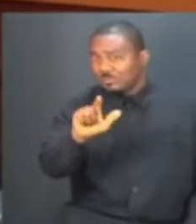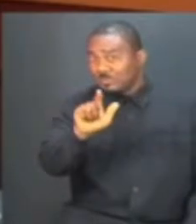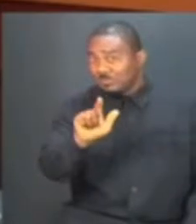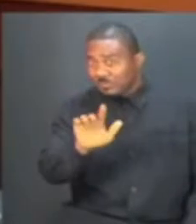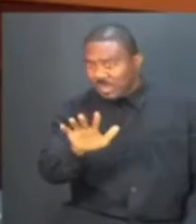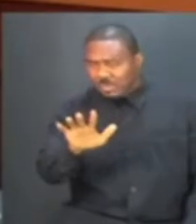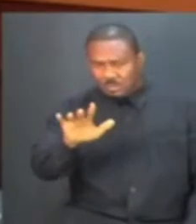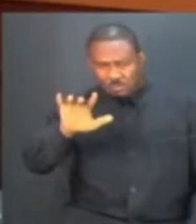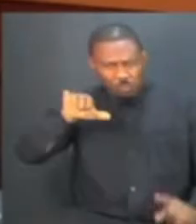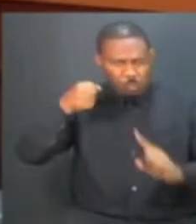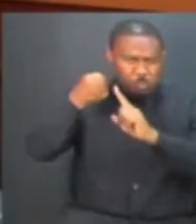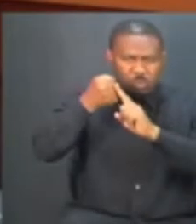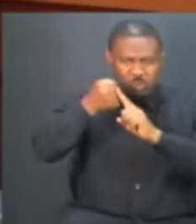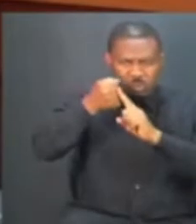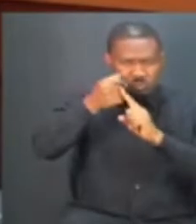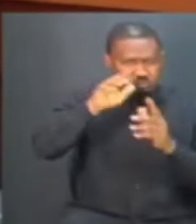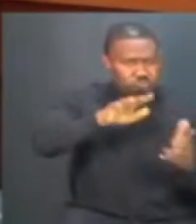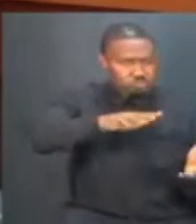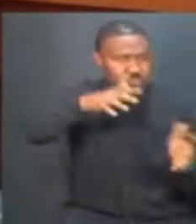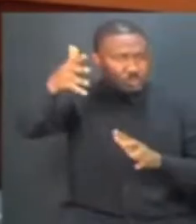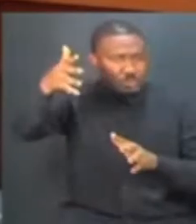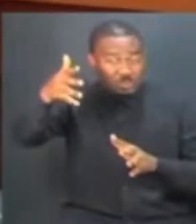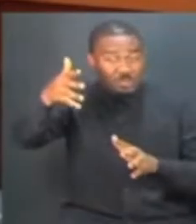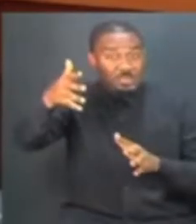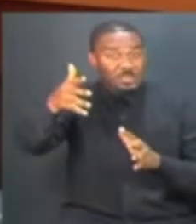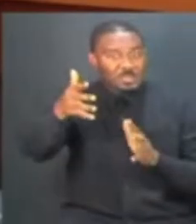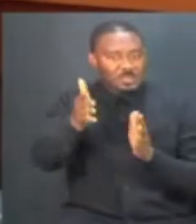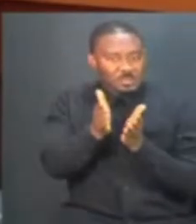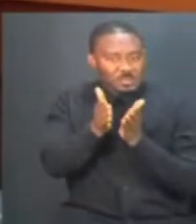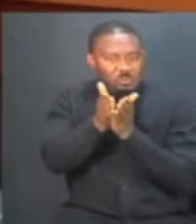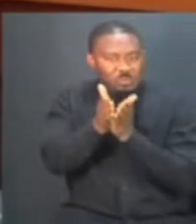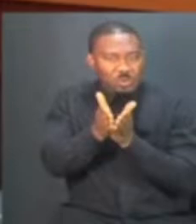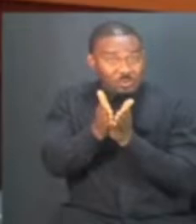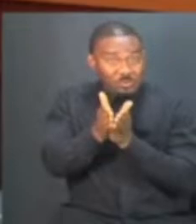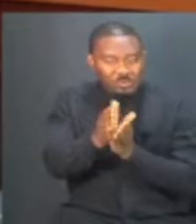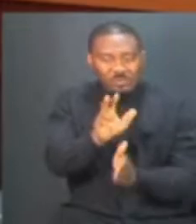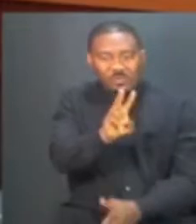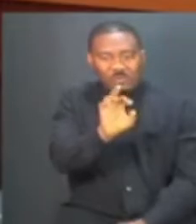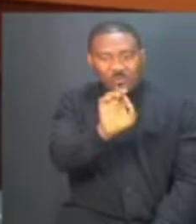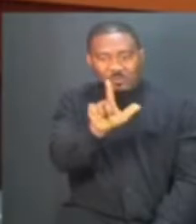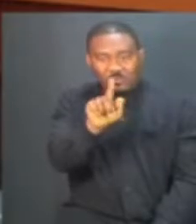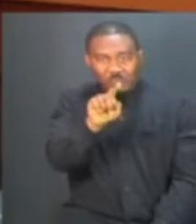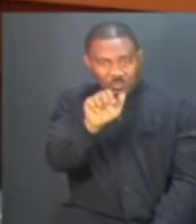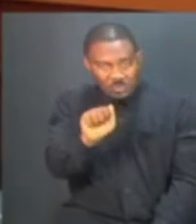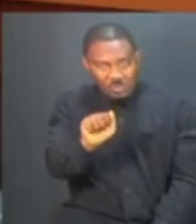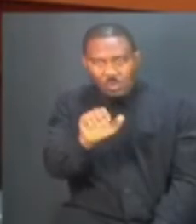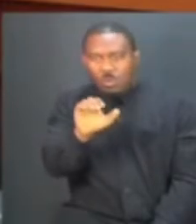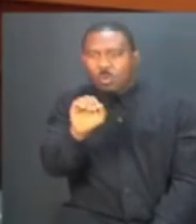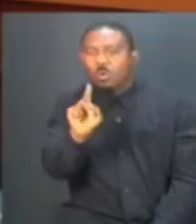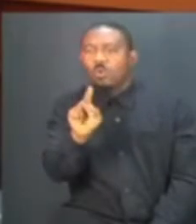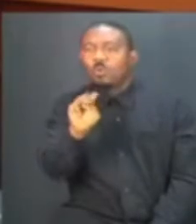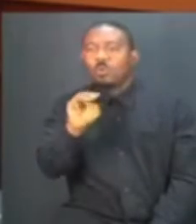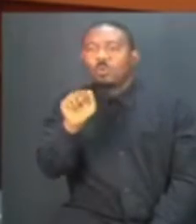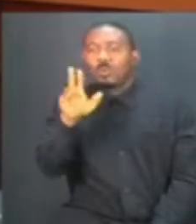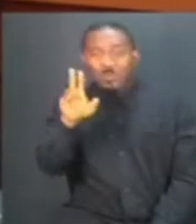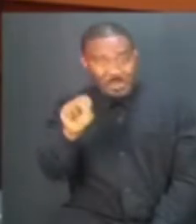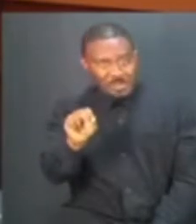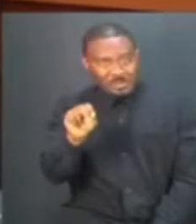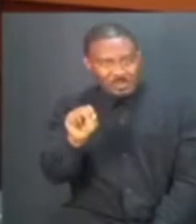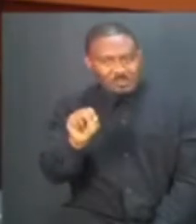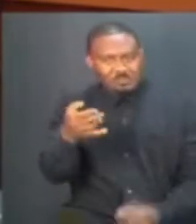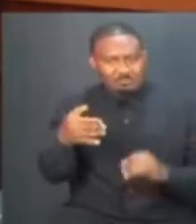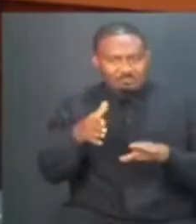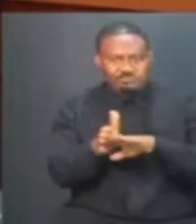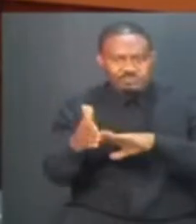2025 on the Water Lake at Okuma, an island community in the Karachi West constituency, which claimed the lives